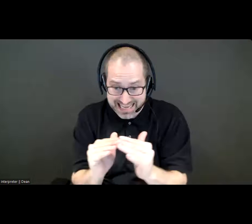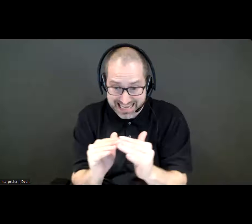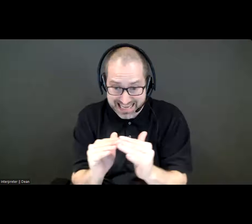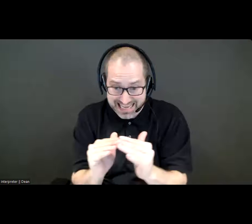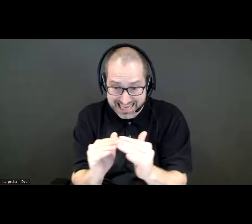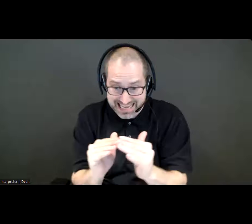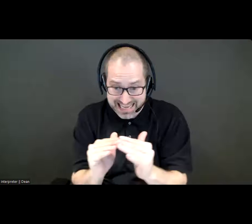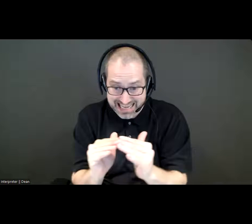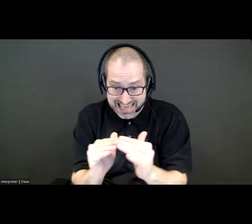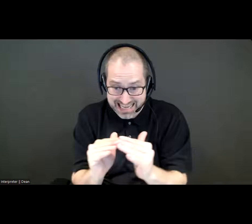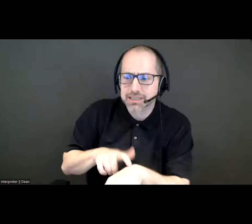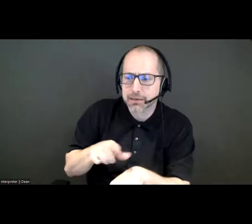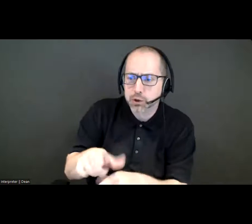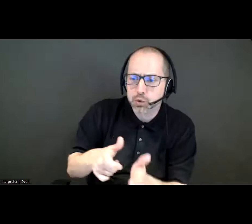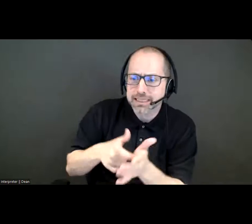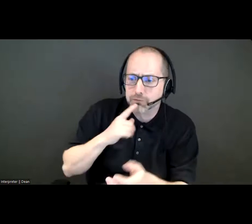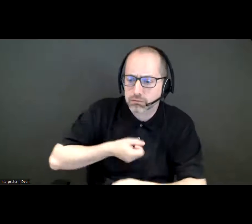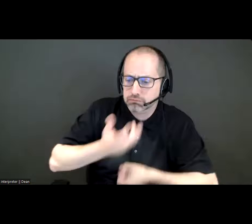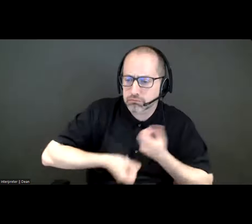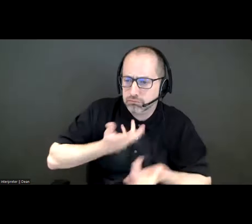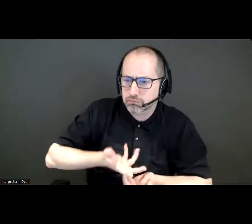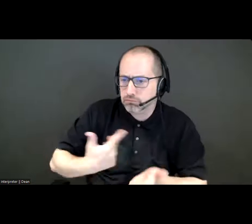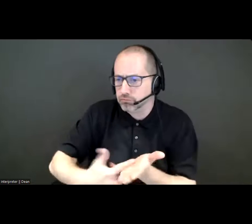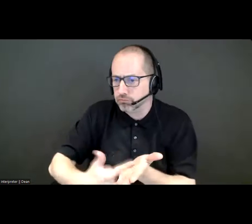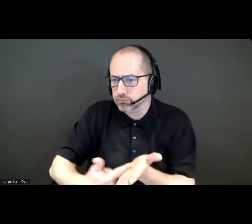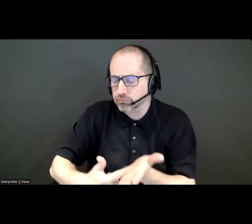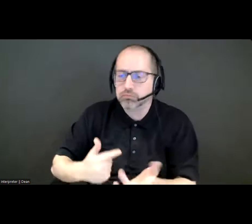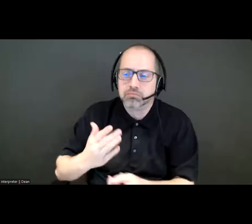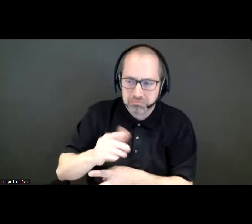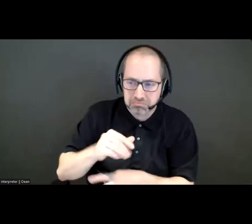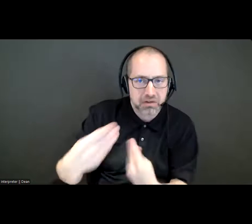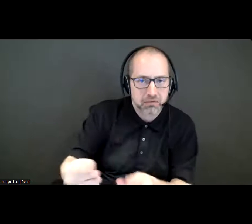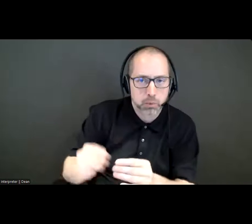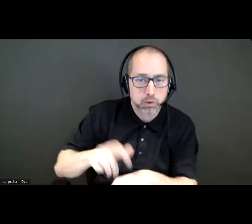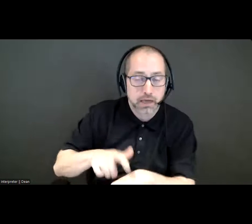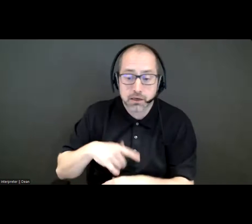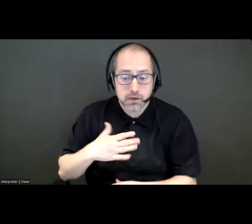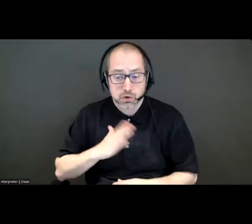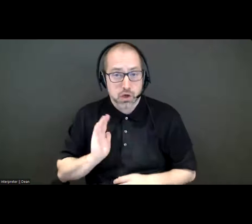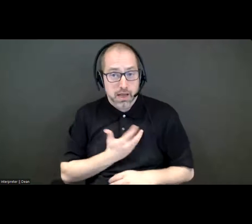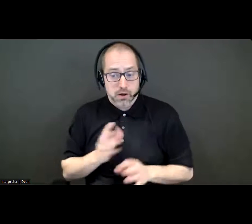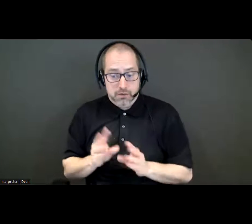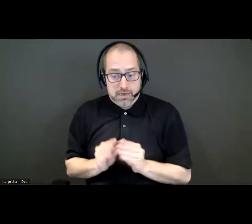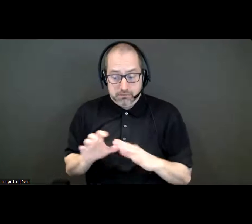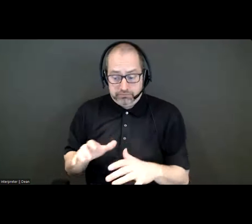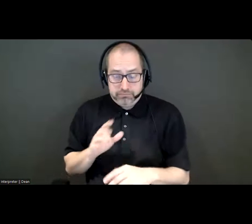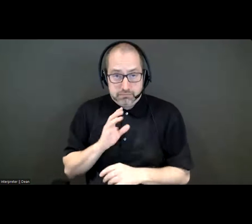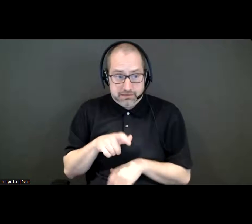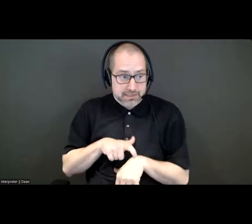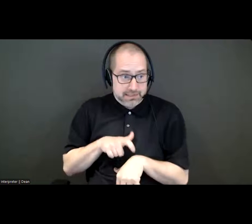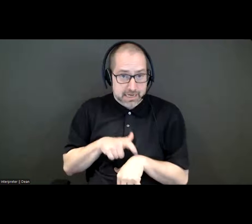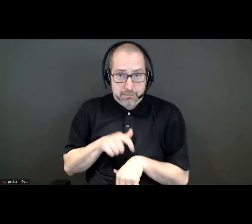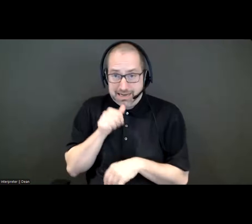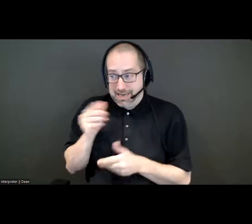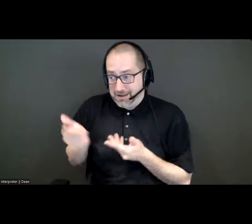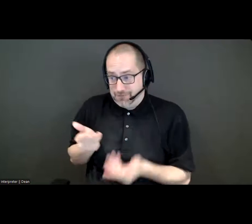need. And I did, because of the time constraints, I didn't invite any of my co-mentees on, but one